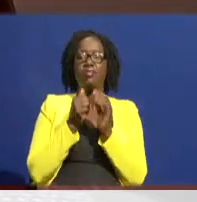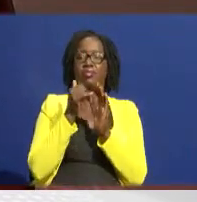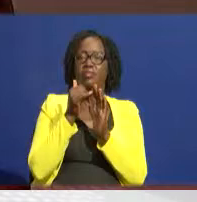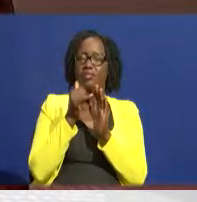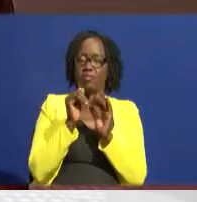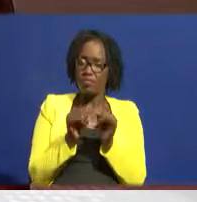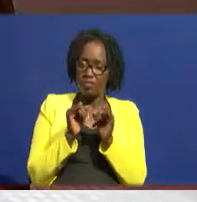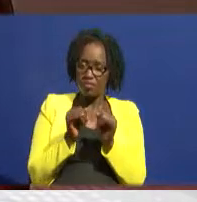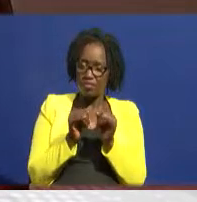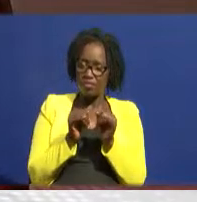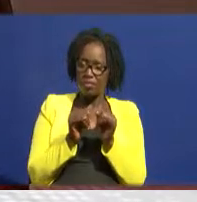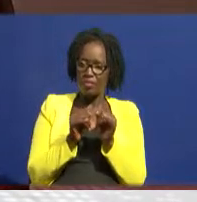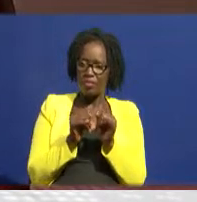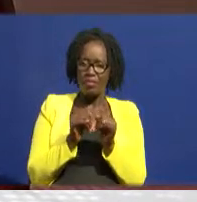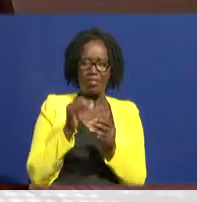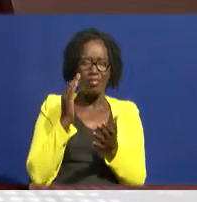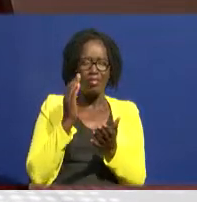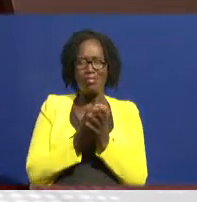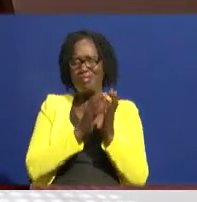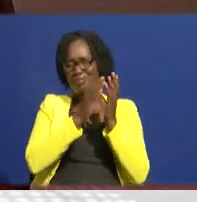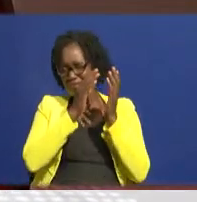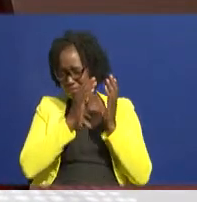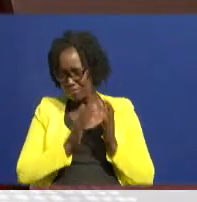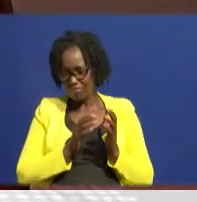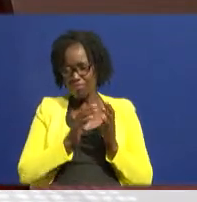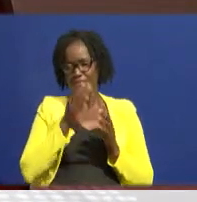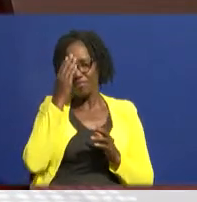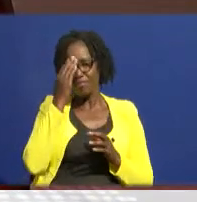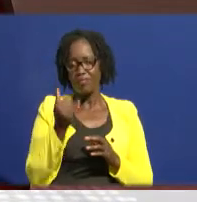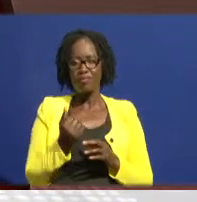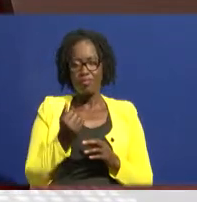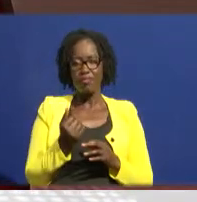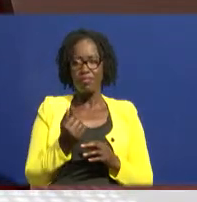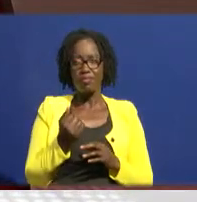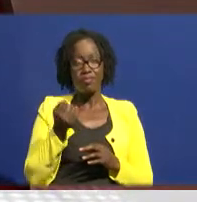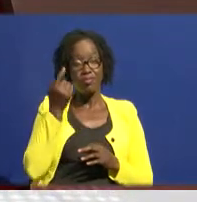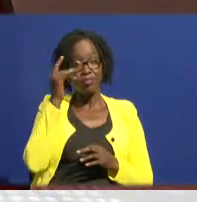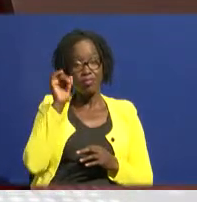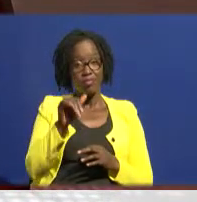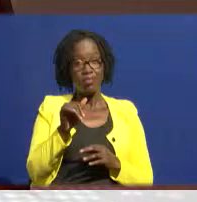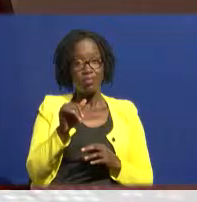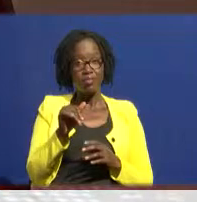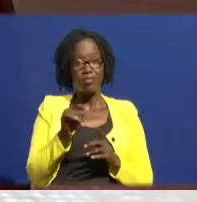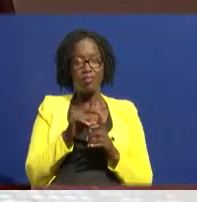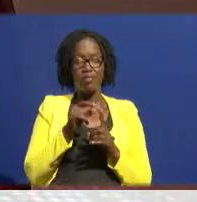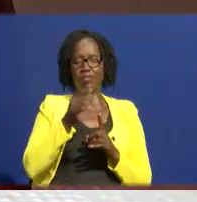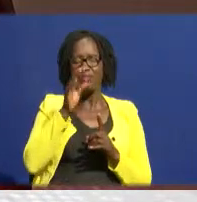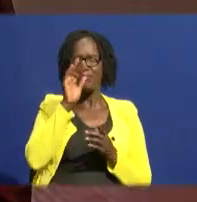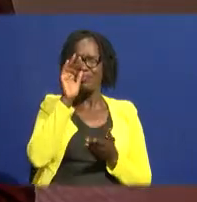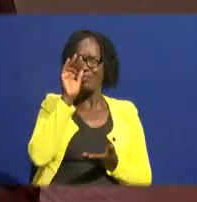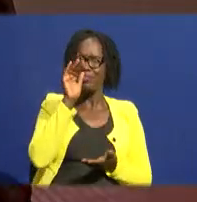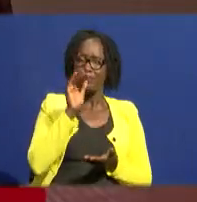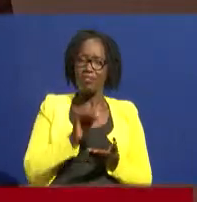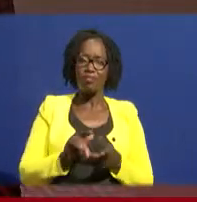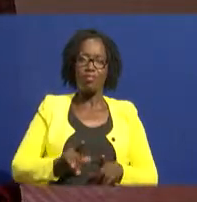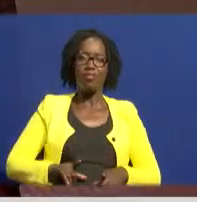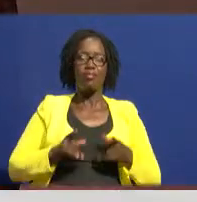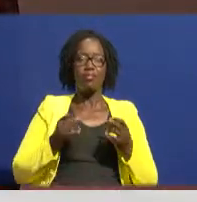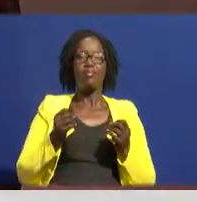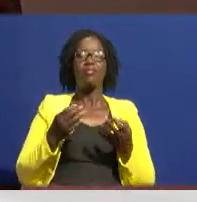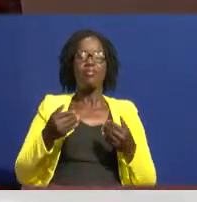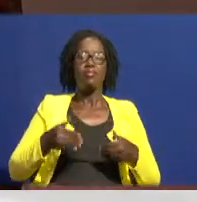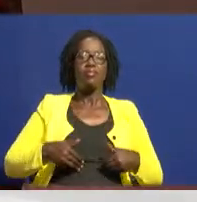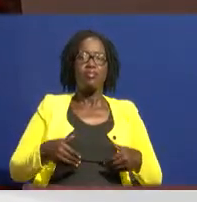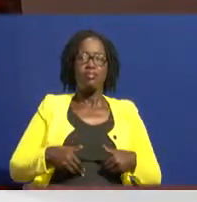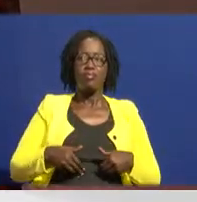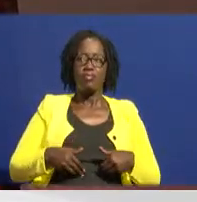indeed is a menace, because one thing we understand that these days the word of God has declined in the lives of many youths.